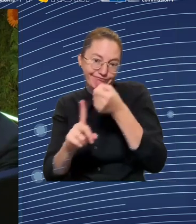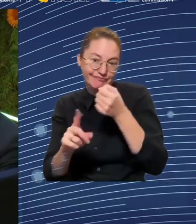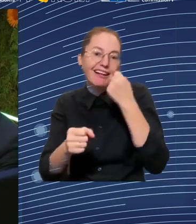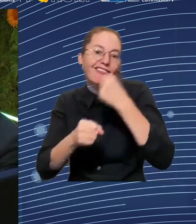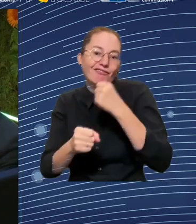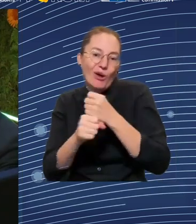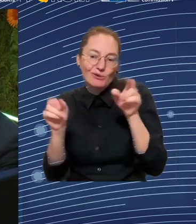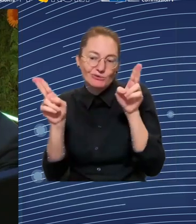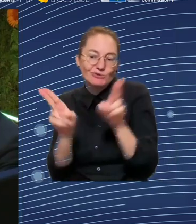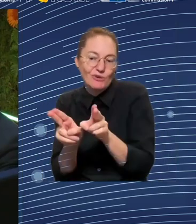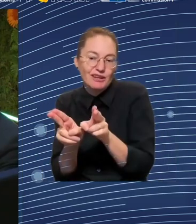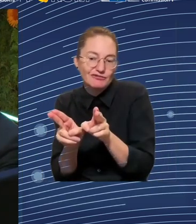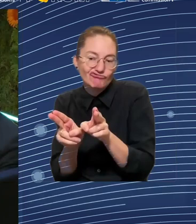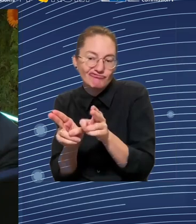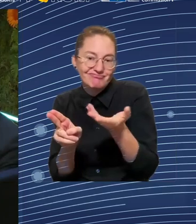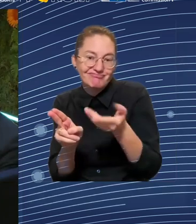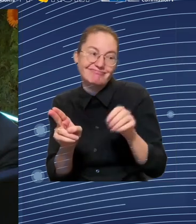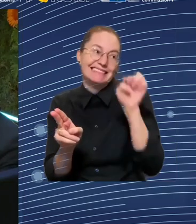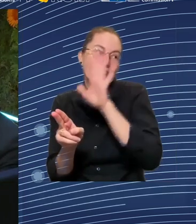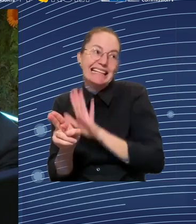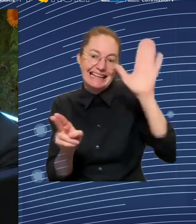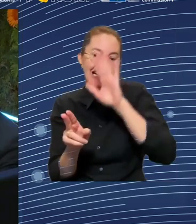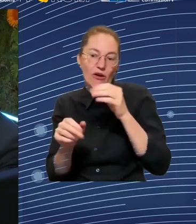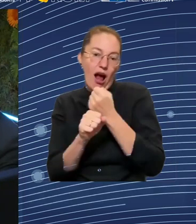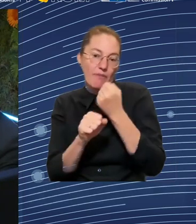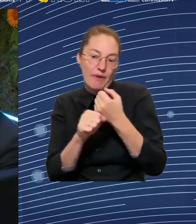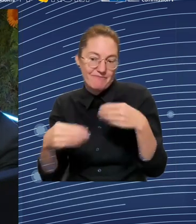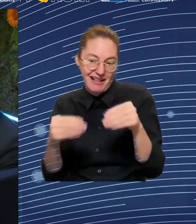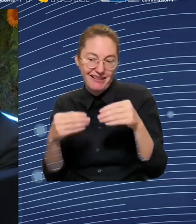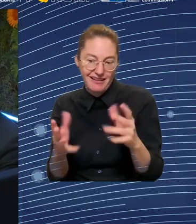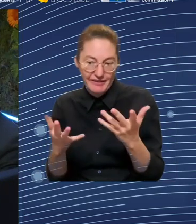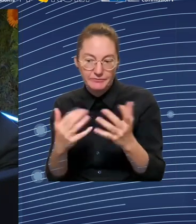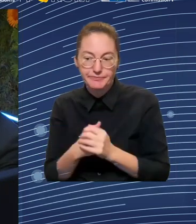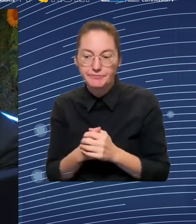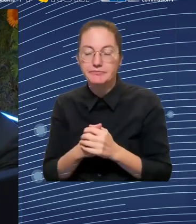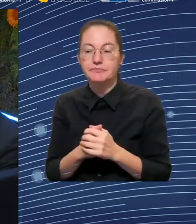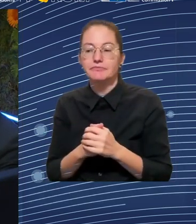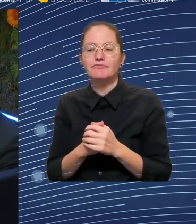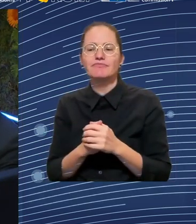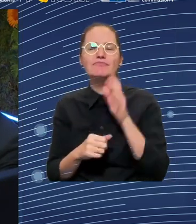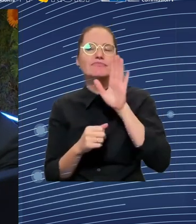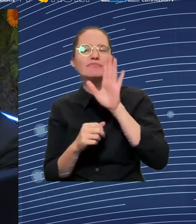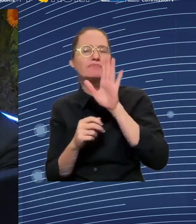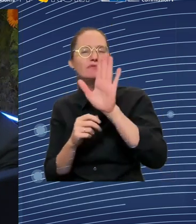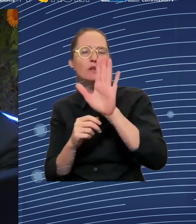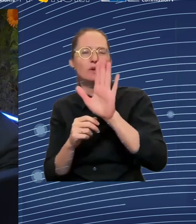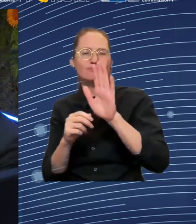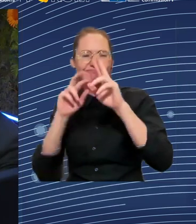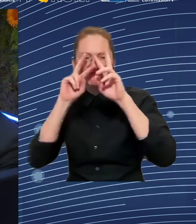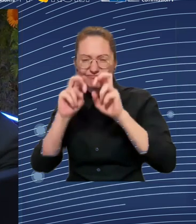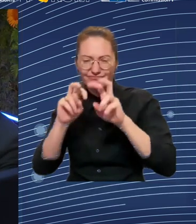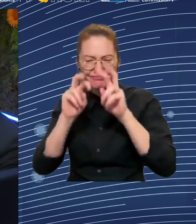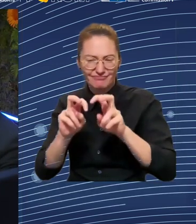root causes behind this gender segregation, and how do they contribute